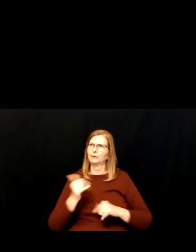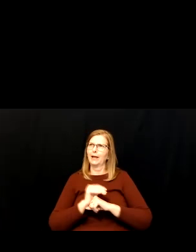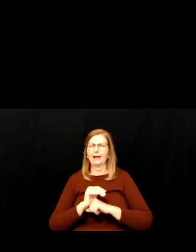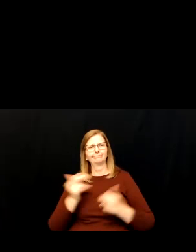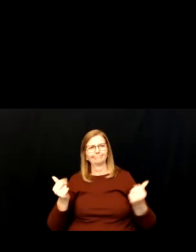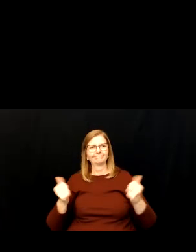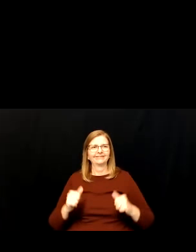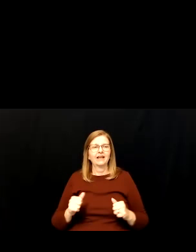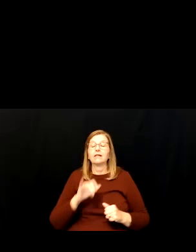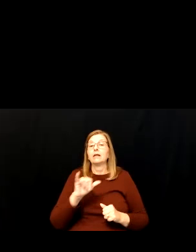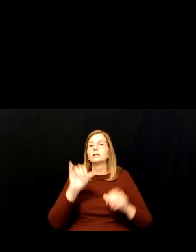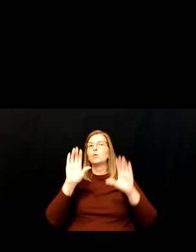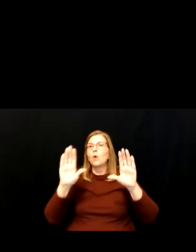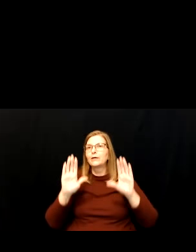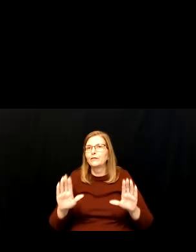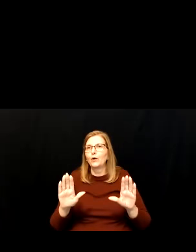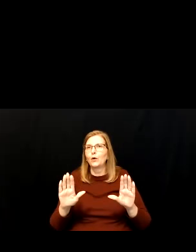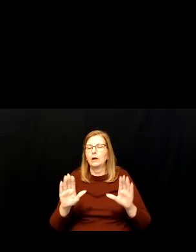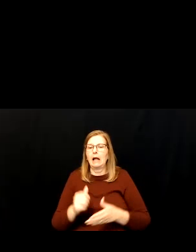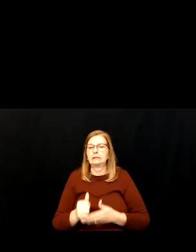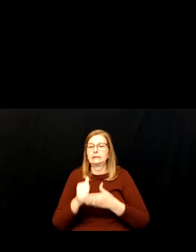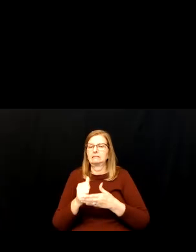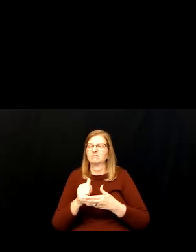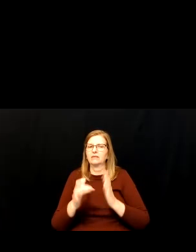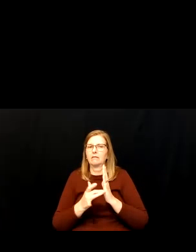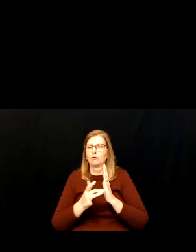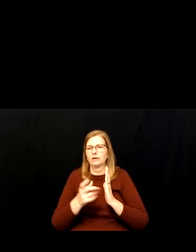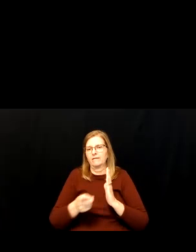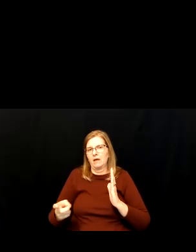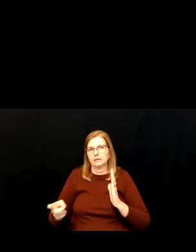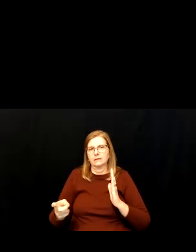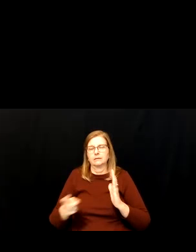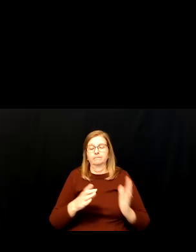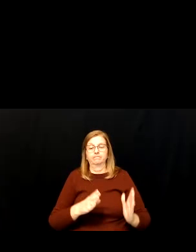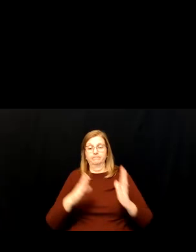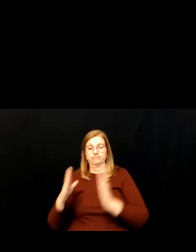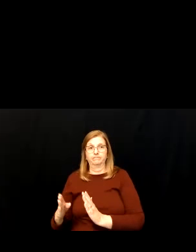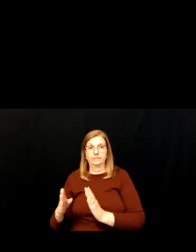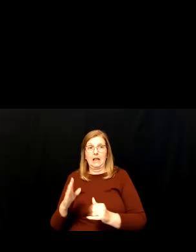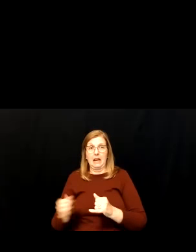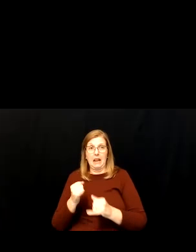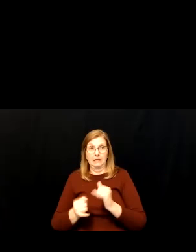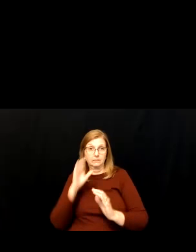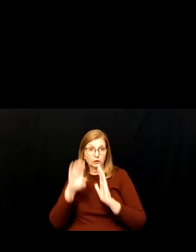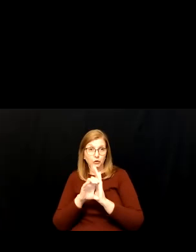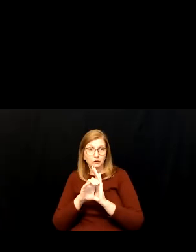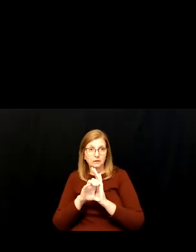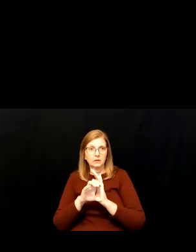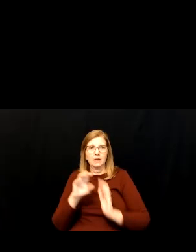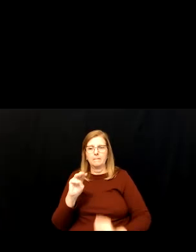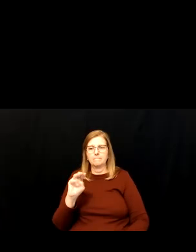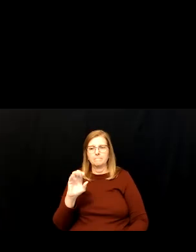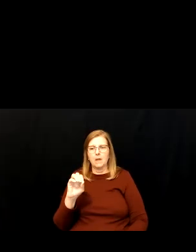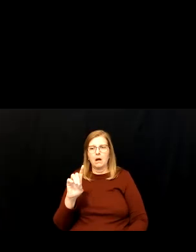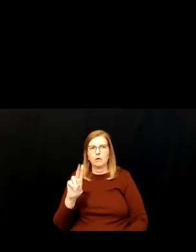That's a wonderful assistive technology device to use. And then the final picture on the screen is of a